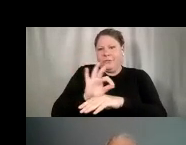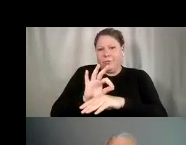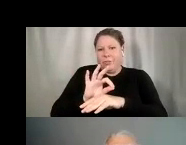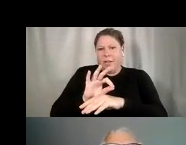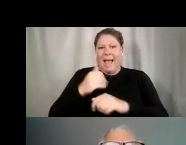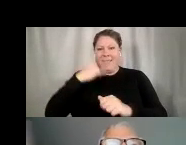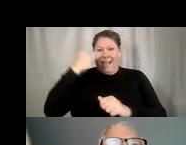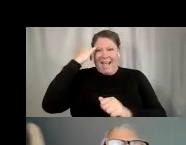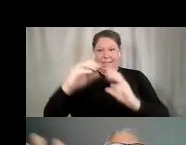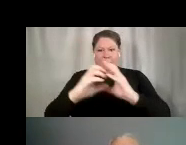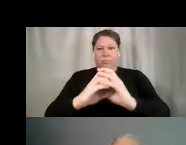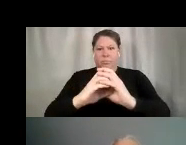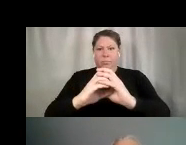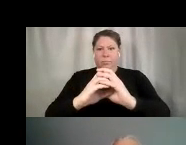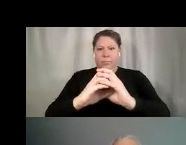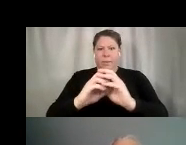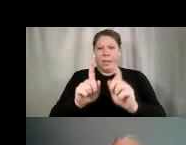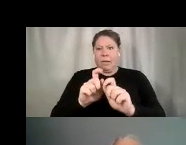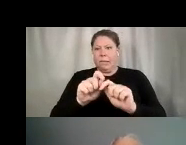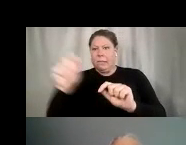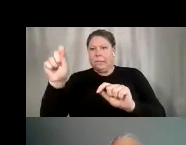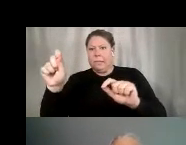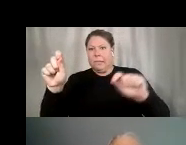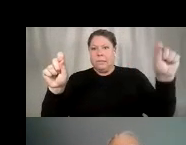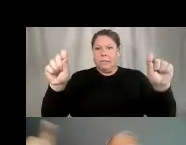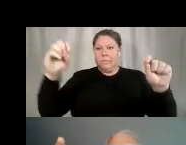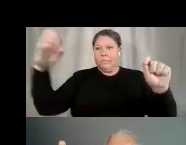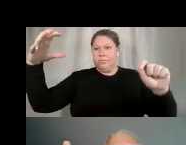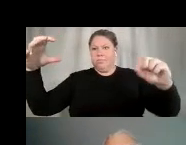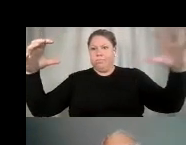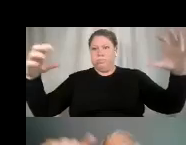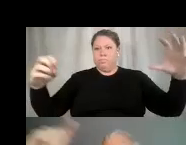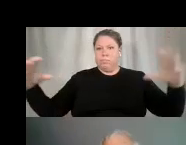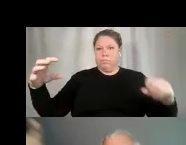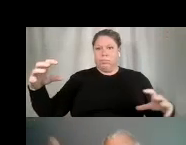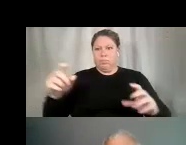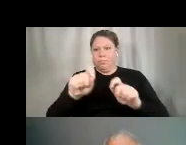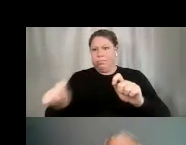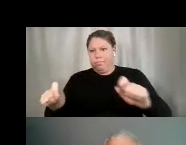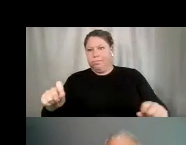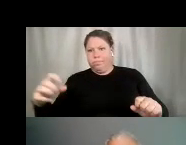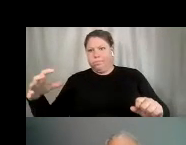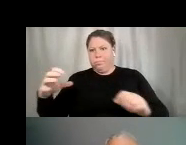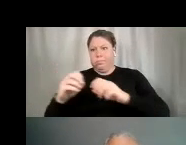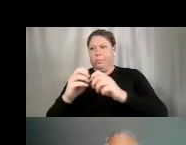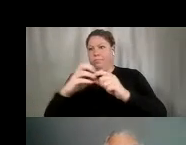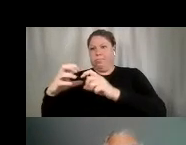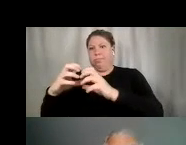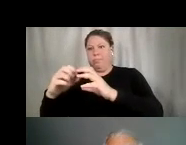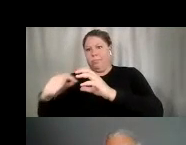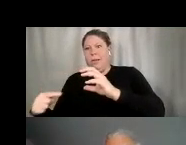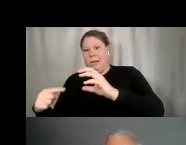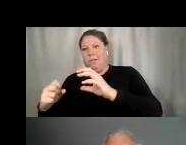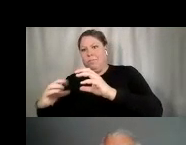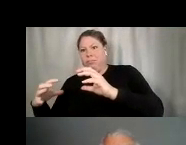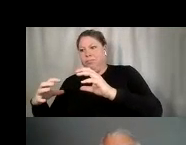then we'll start to create branches off of that idea. And each of these branches can create sub branches. And the more colors we use, if